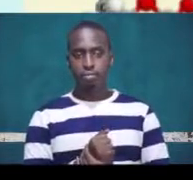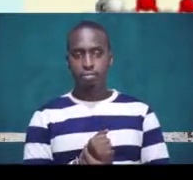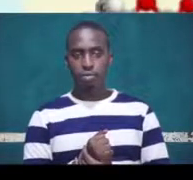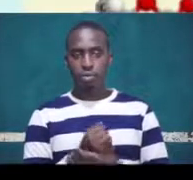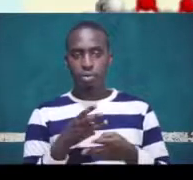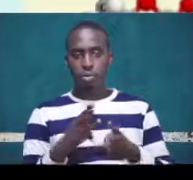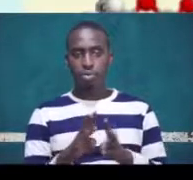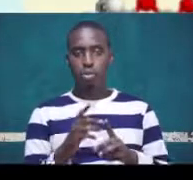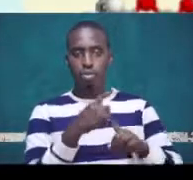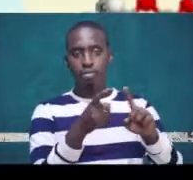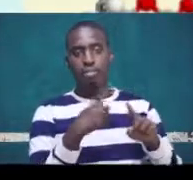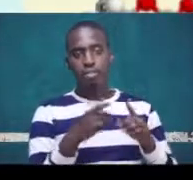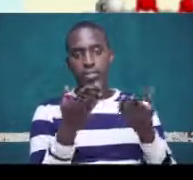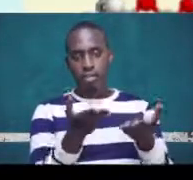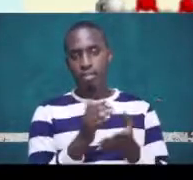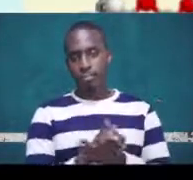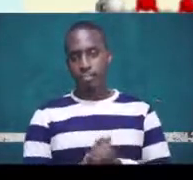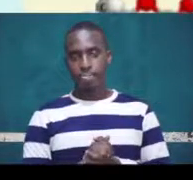That's where the difference is.